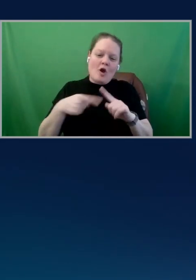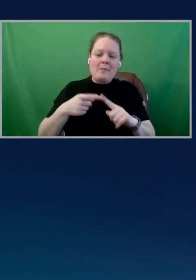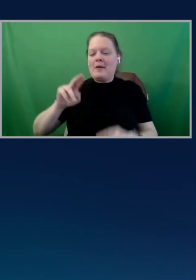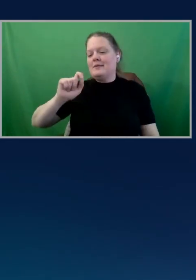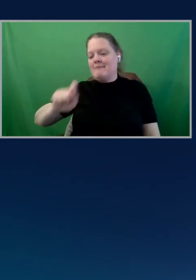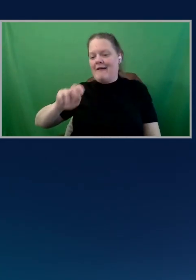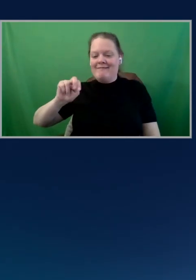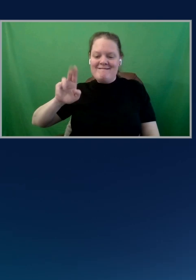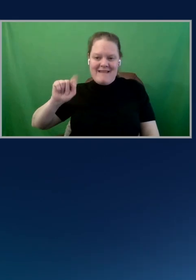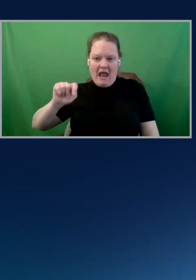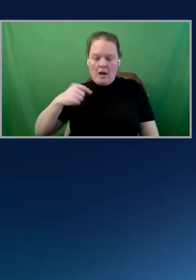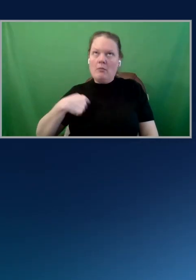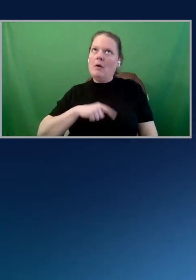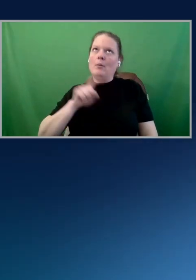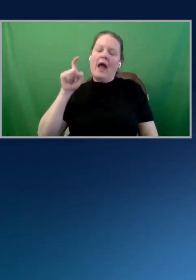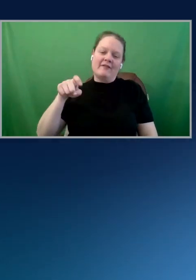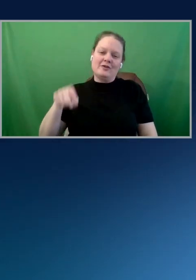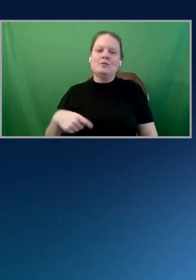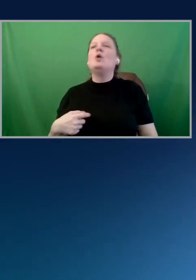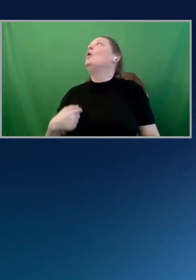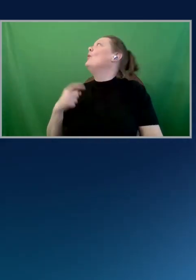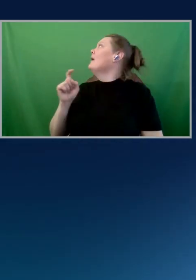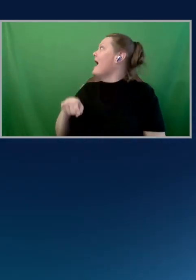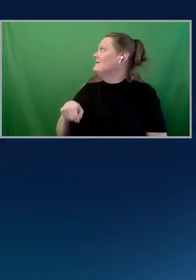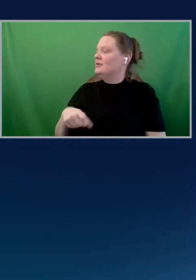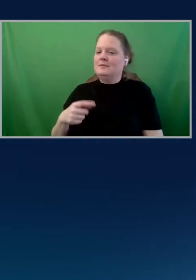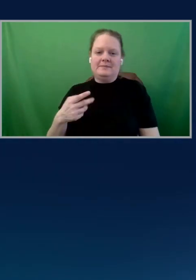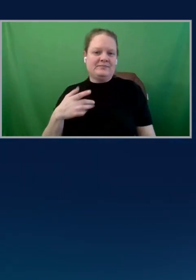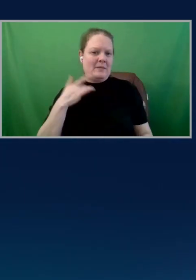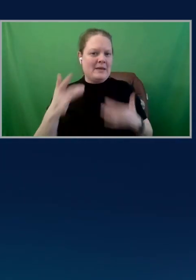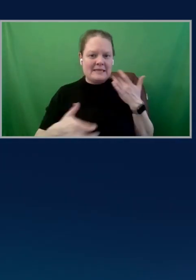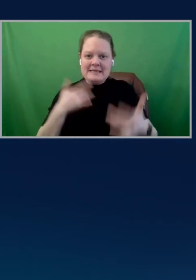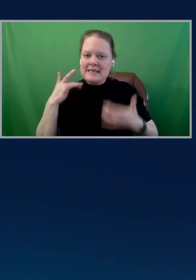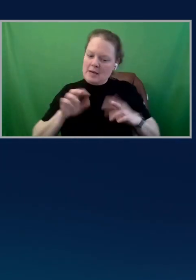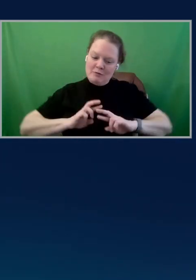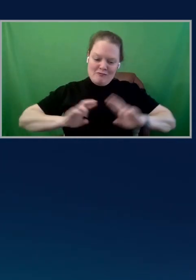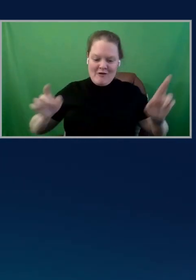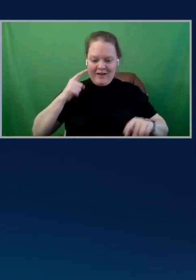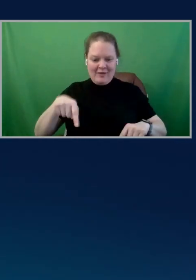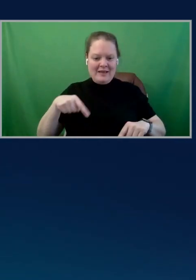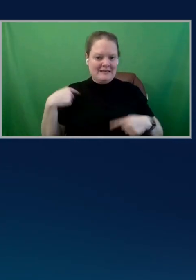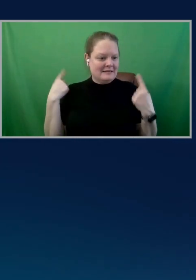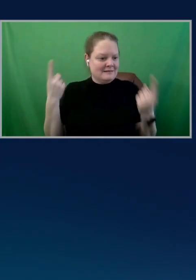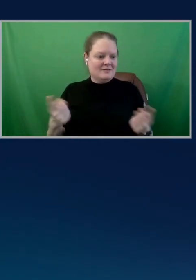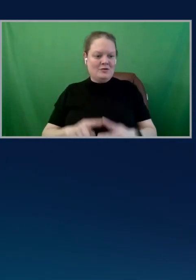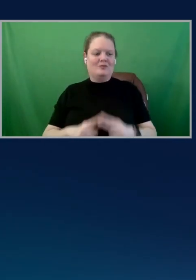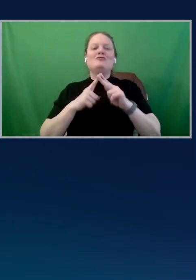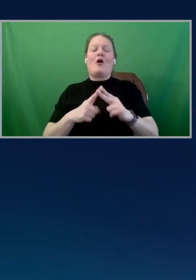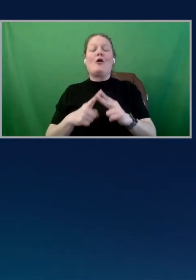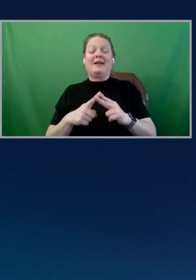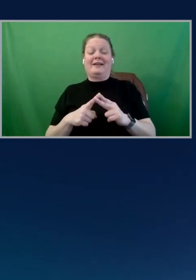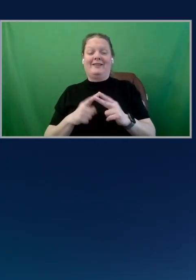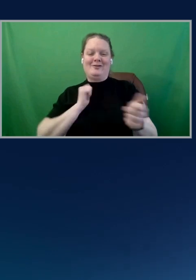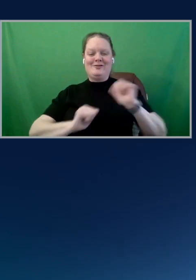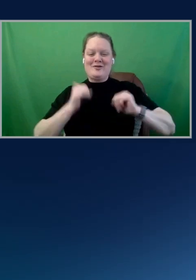which we have to. We have to. Well, he's been so excited. Yeah. He's been ready for this since we started. I have. And look,